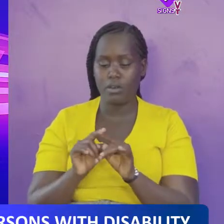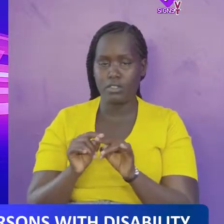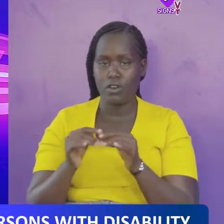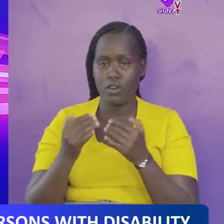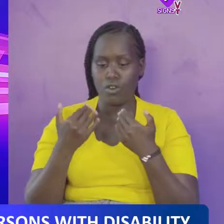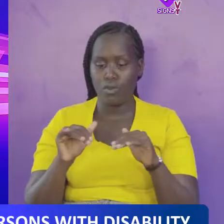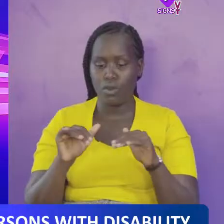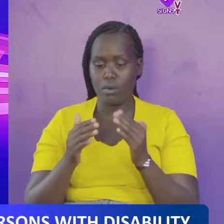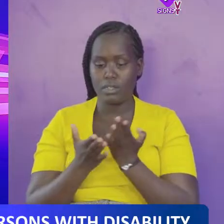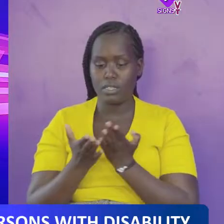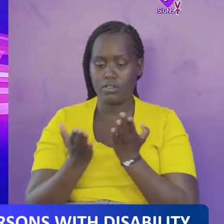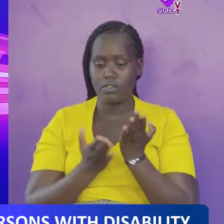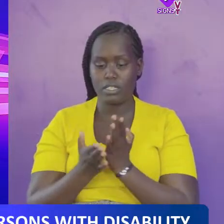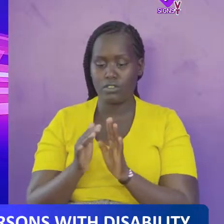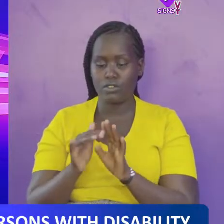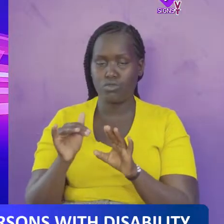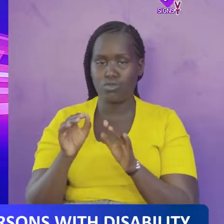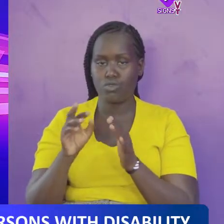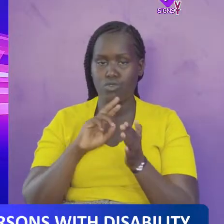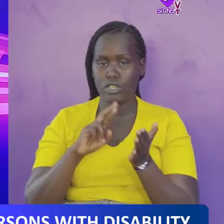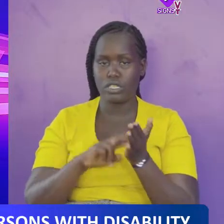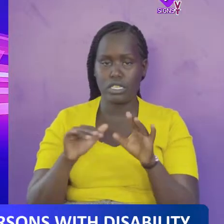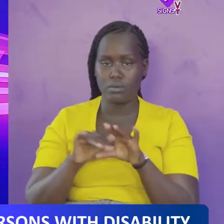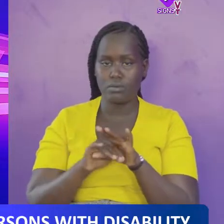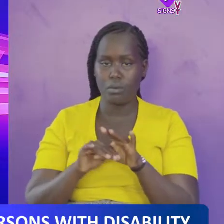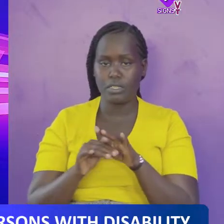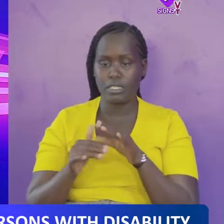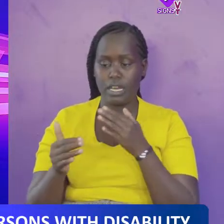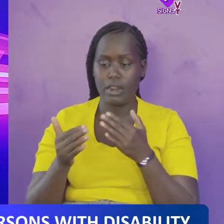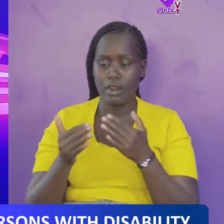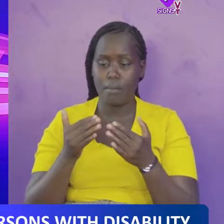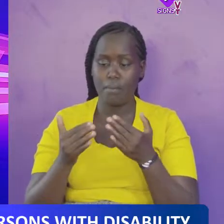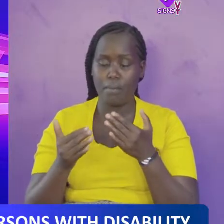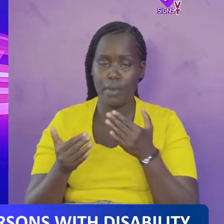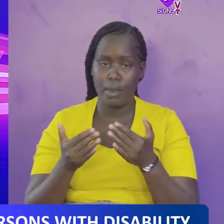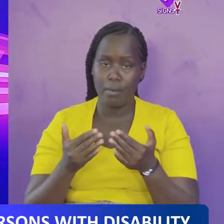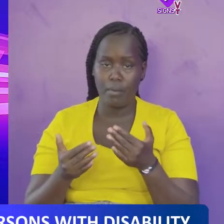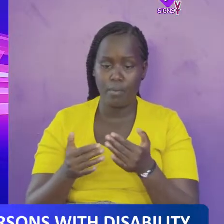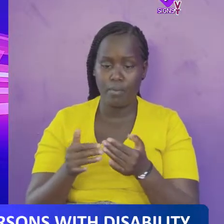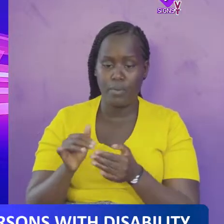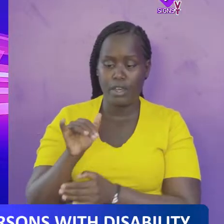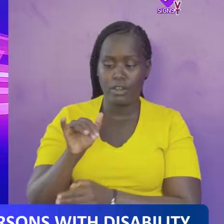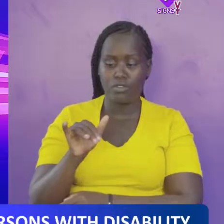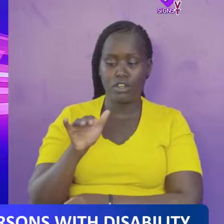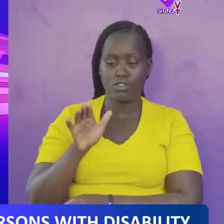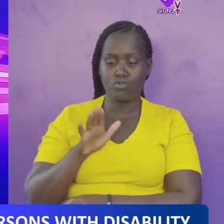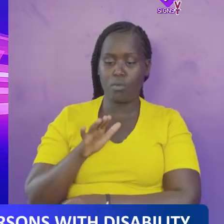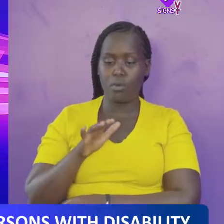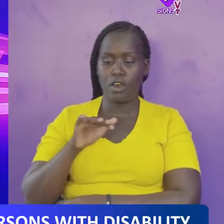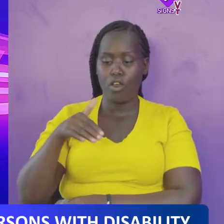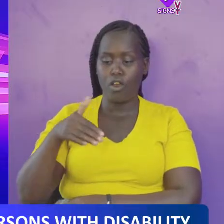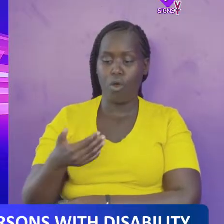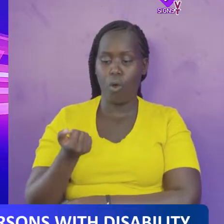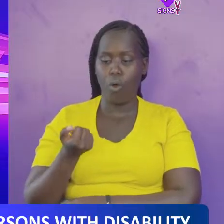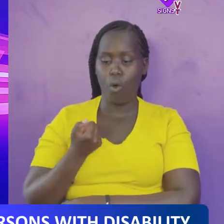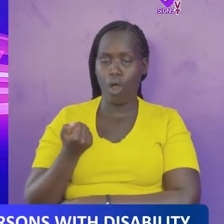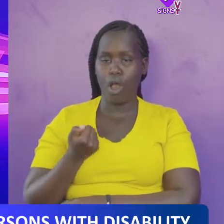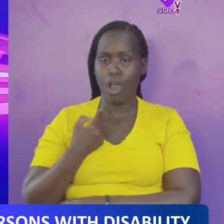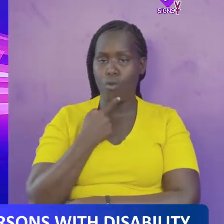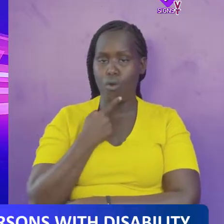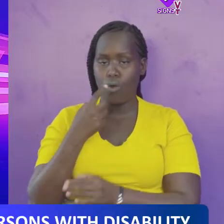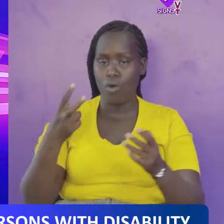registered members only. Perhaps to that woman or that girl watching us this